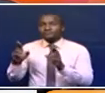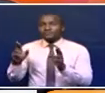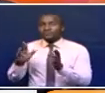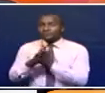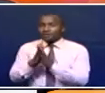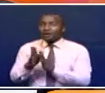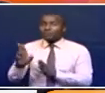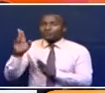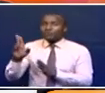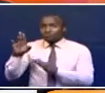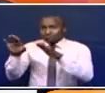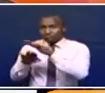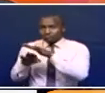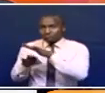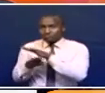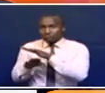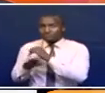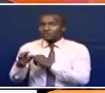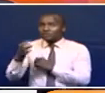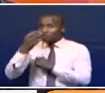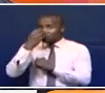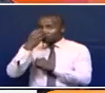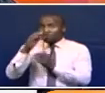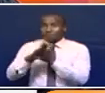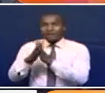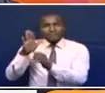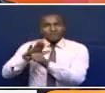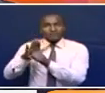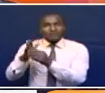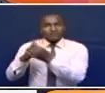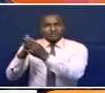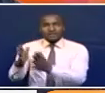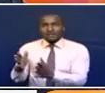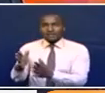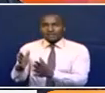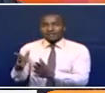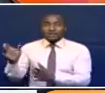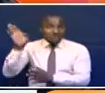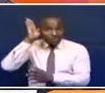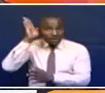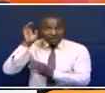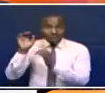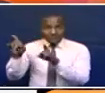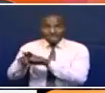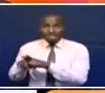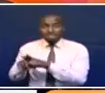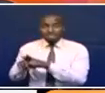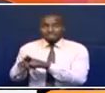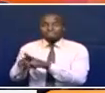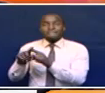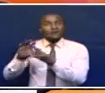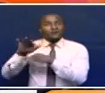Uhuru's running mate. And Ruto to become the majority leader. Mm-hmm. He would be Duale today. But they all turned it